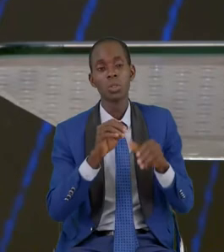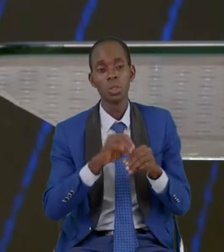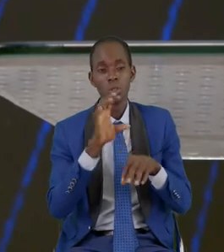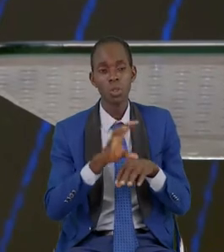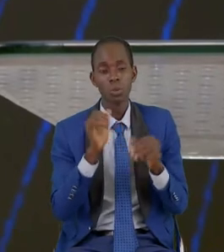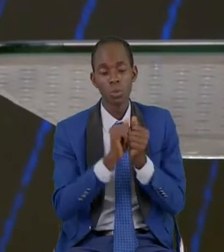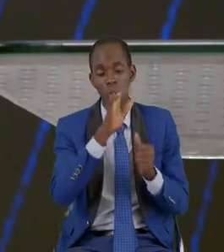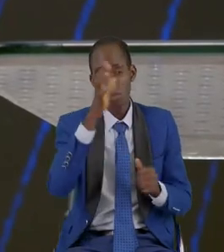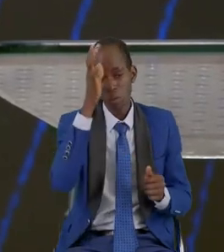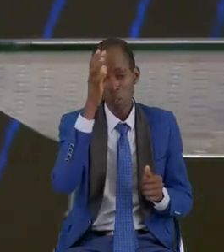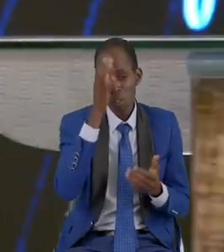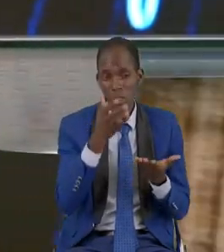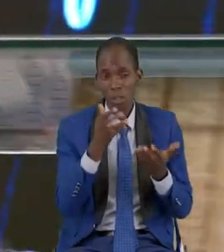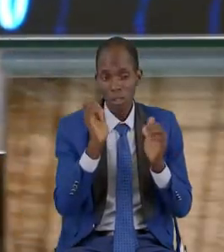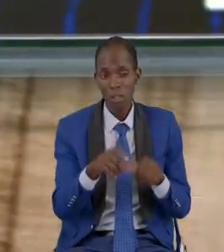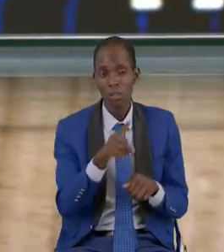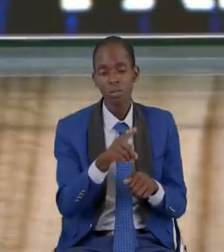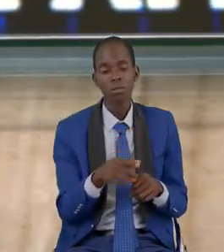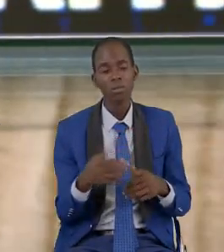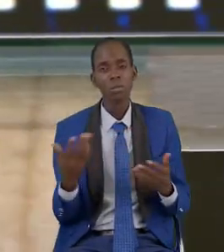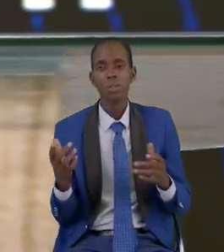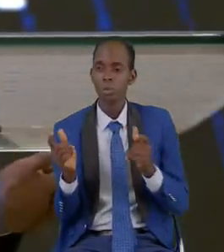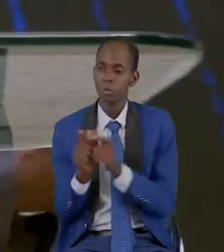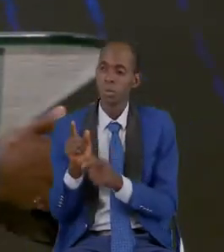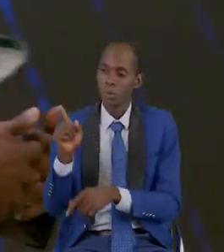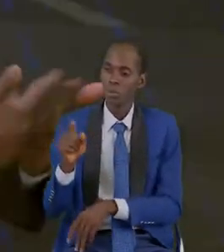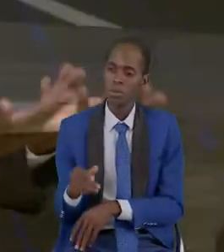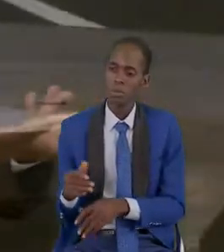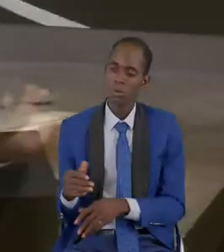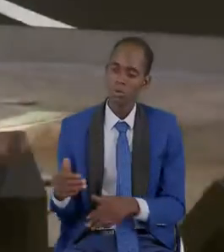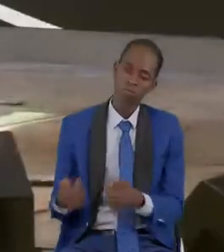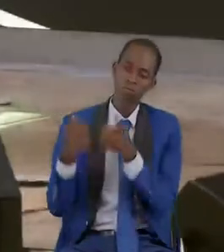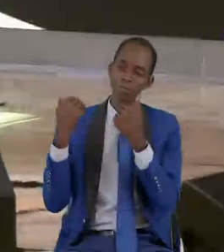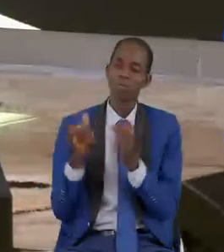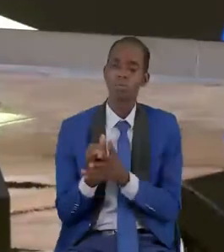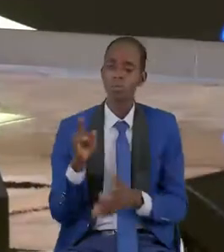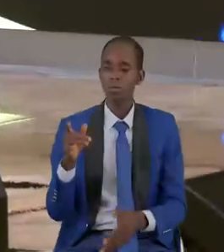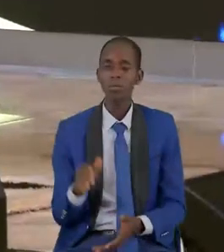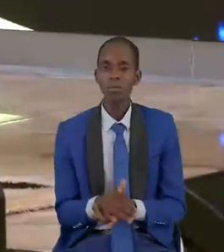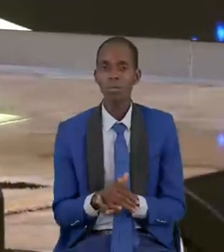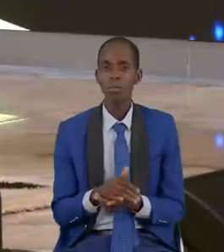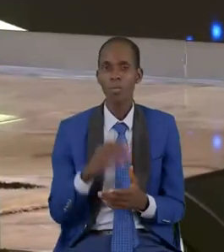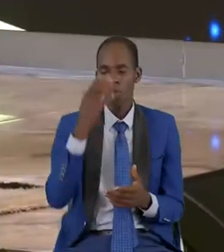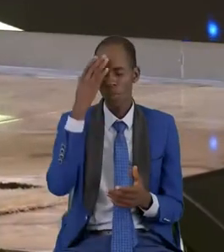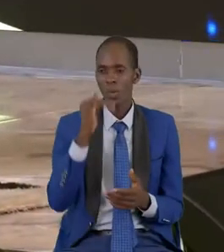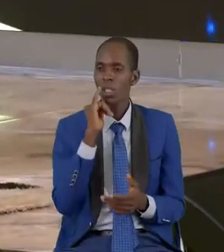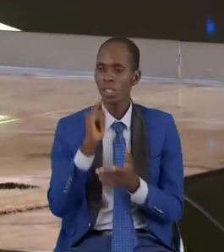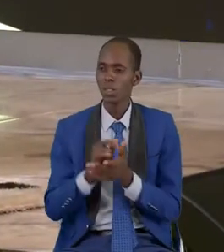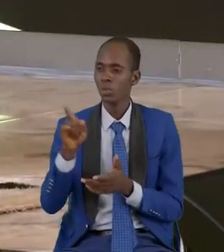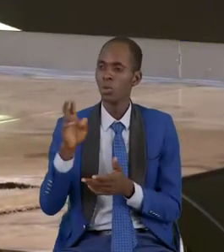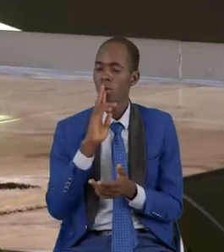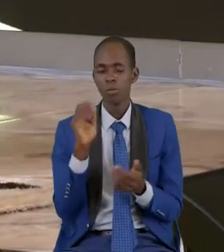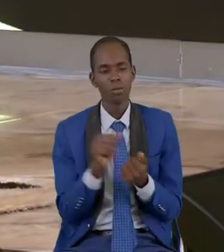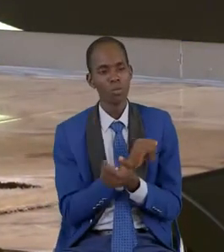heard about it, and then you go to that person to confront the person. Why is it you are destroying my child?